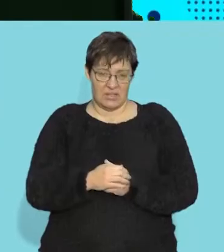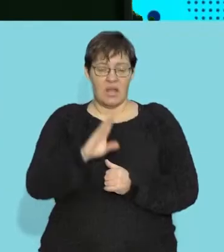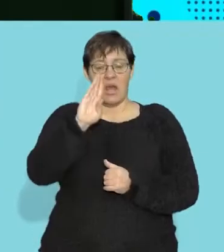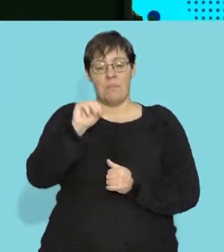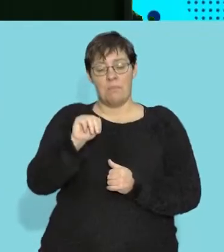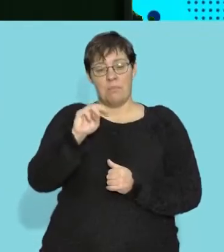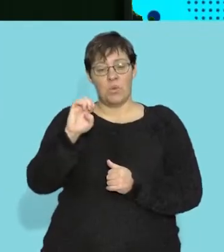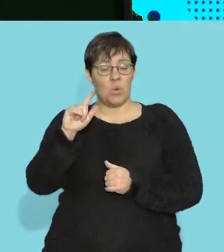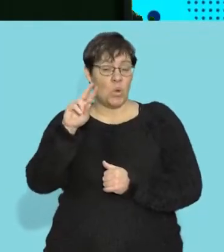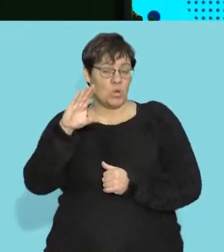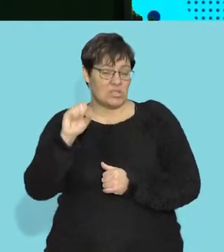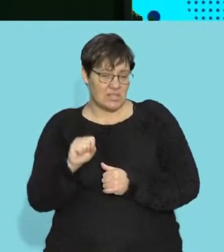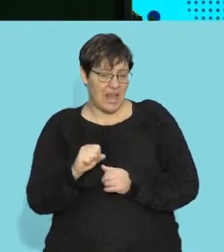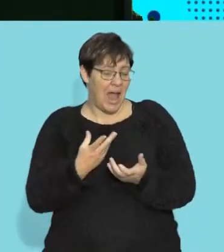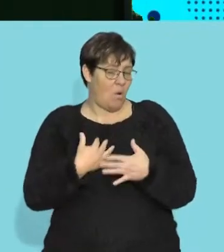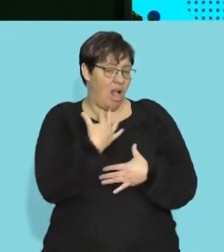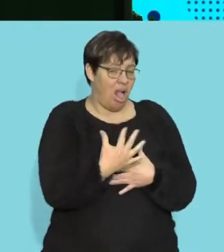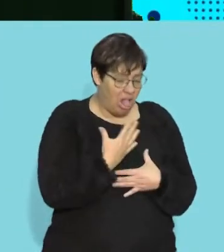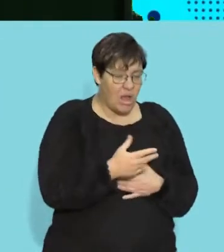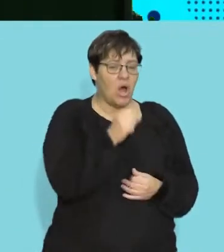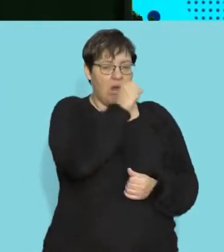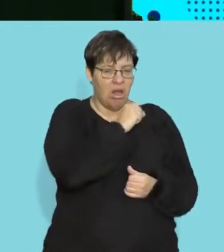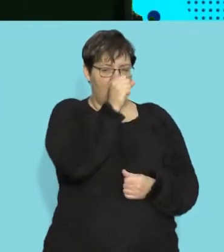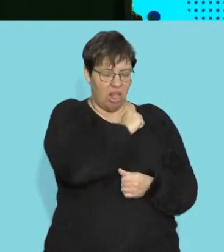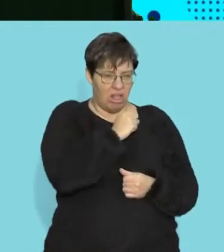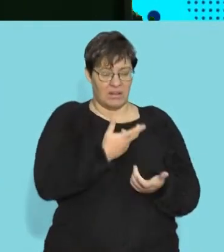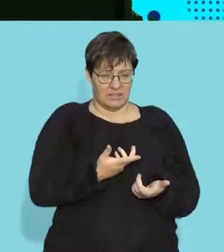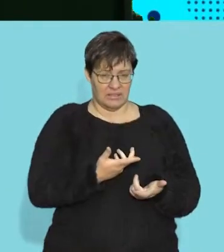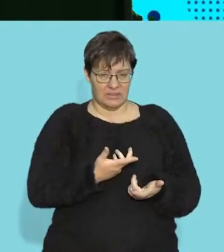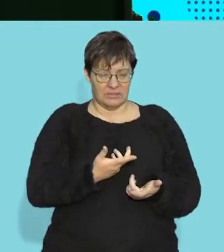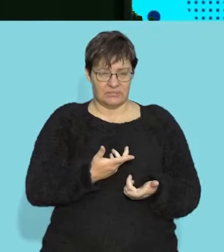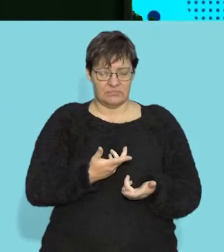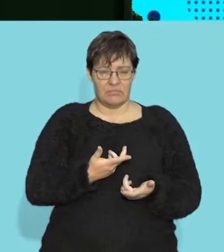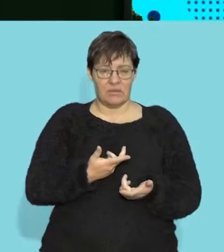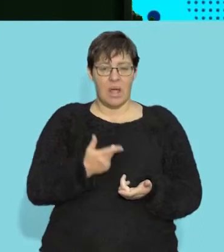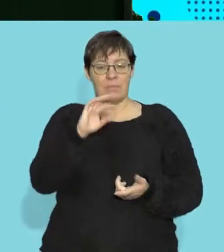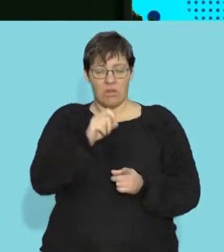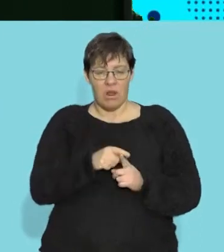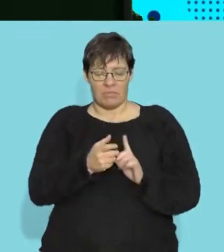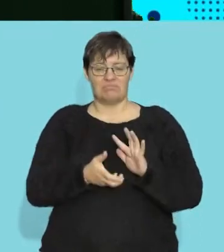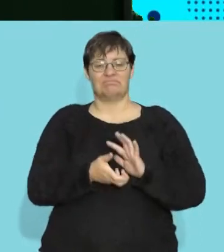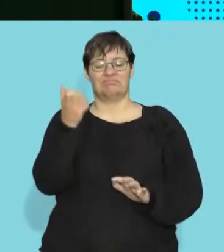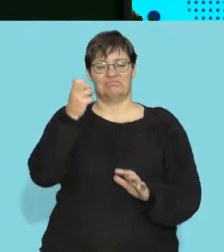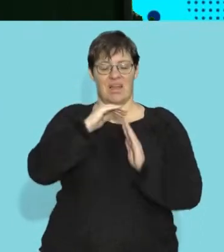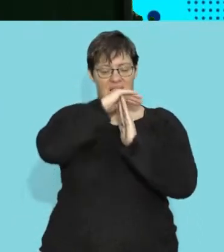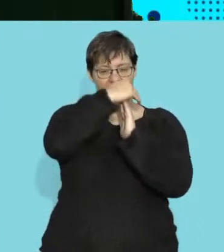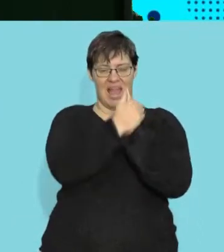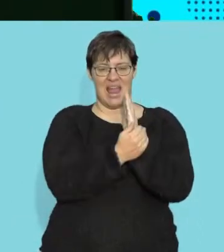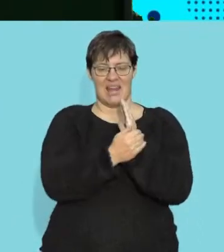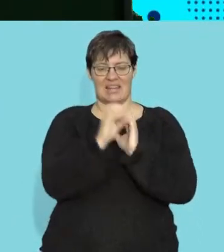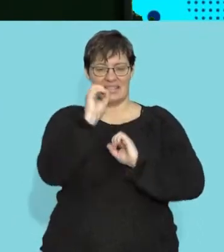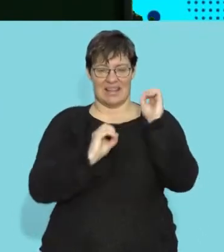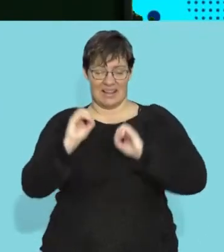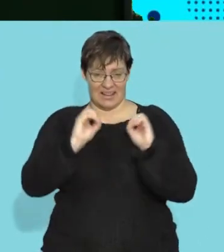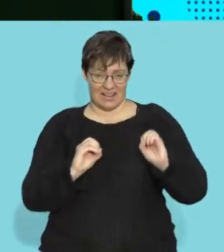to cough. Right? And what happens what is the bacteria doing? It's destroying the lining of the cells. So when we cough, right,